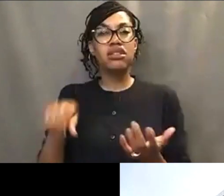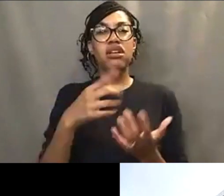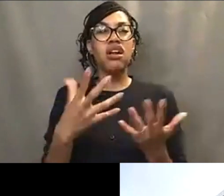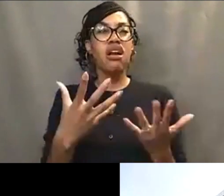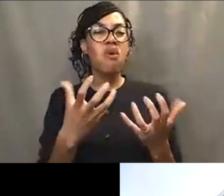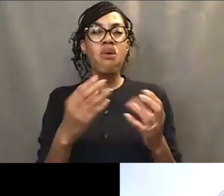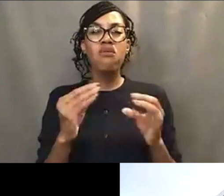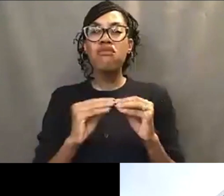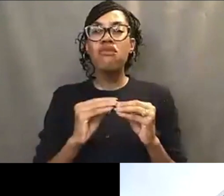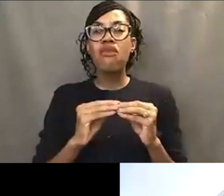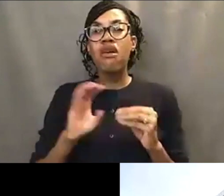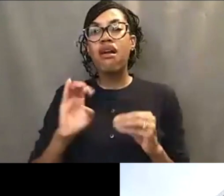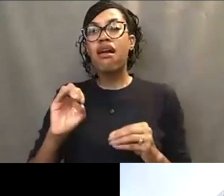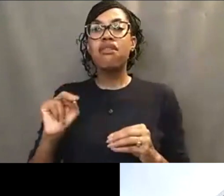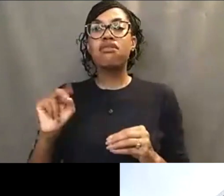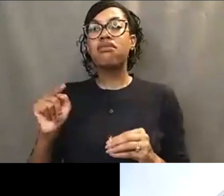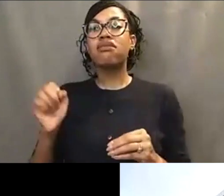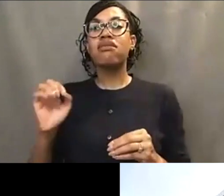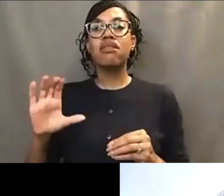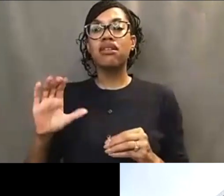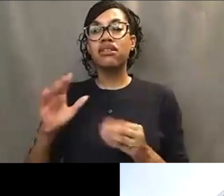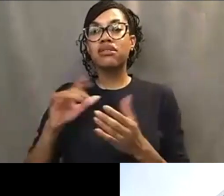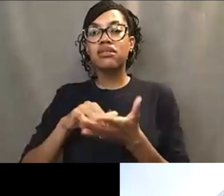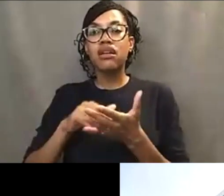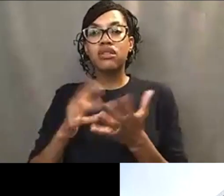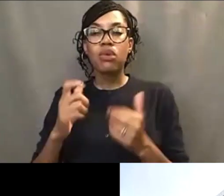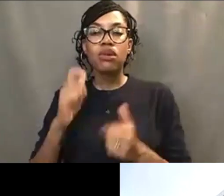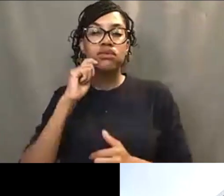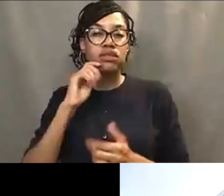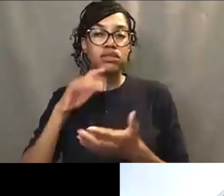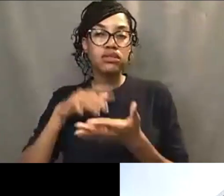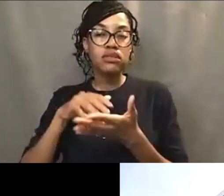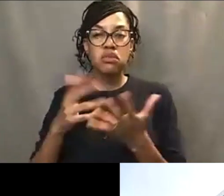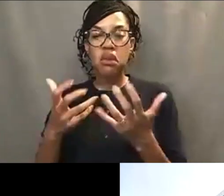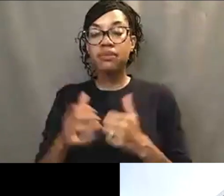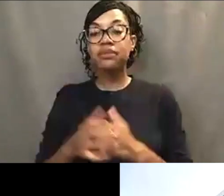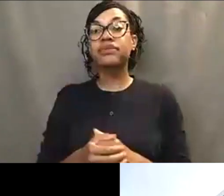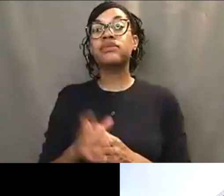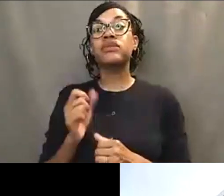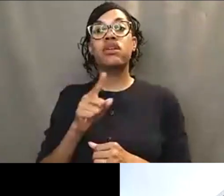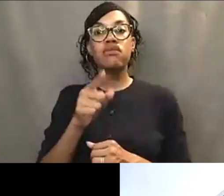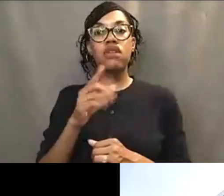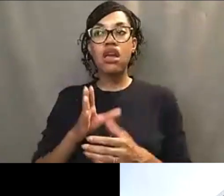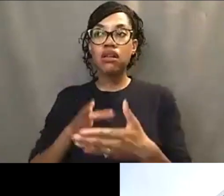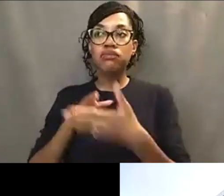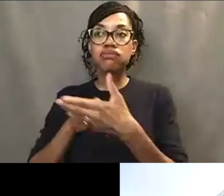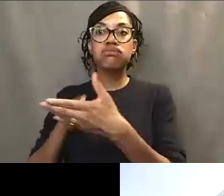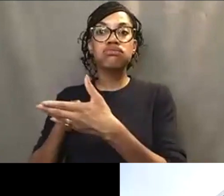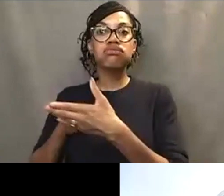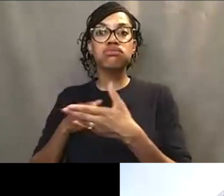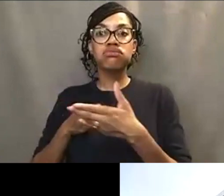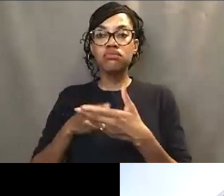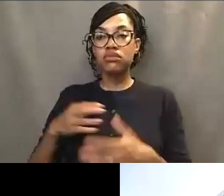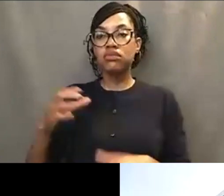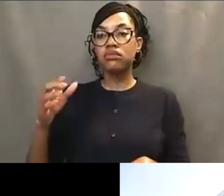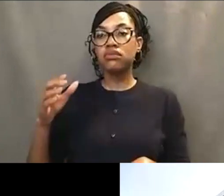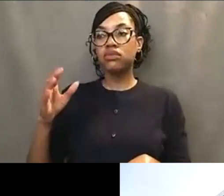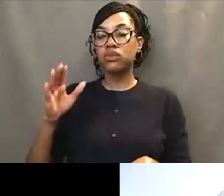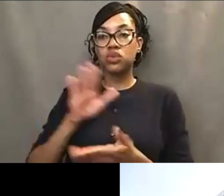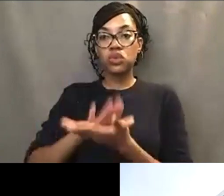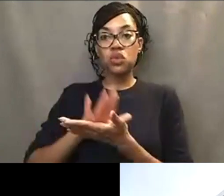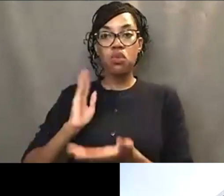members, administration to get that to happen. So what has happened within that is that